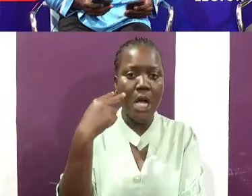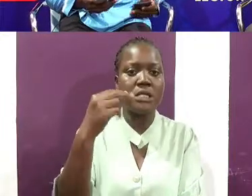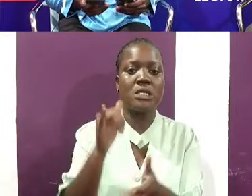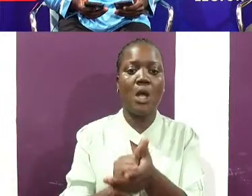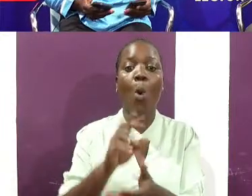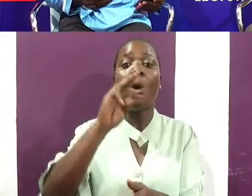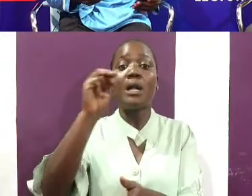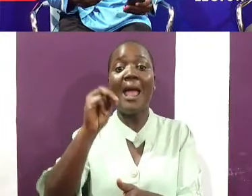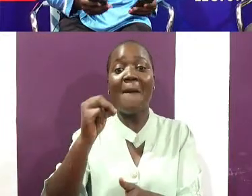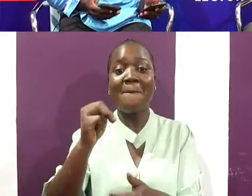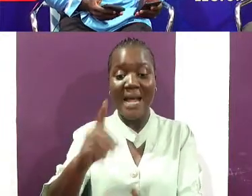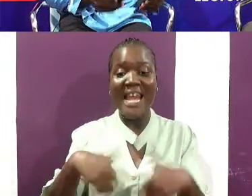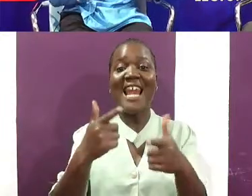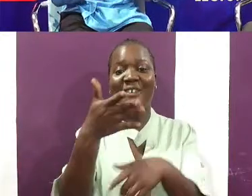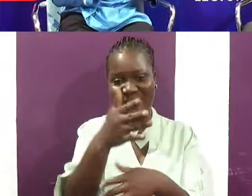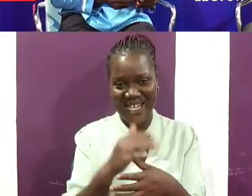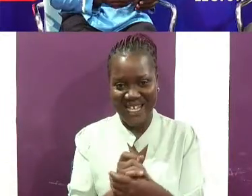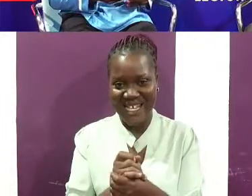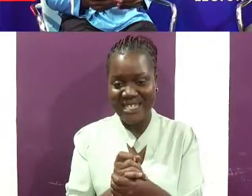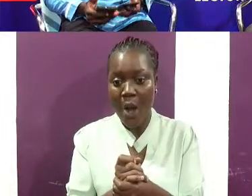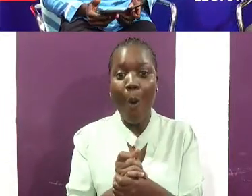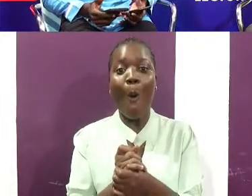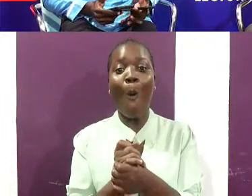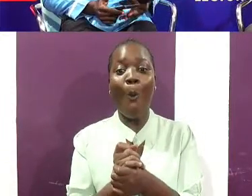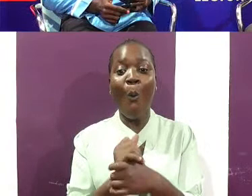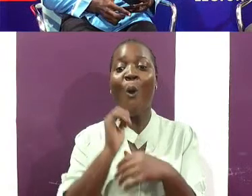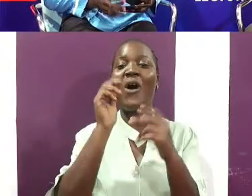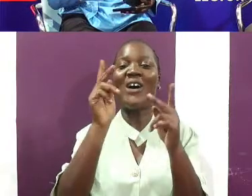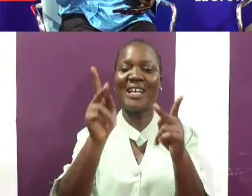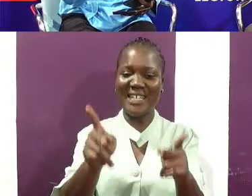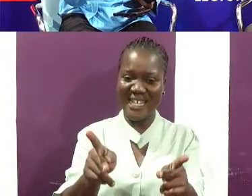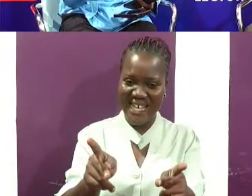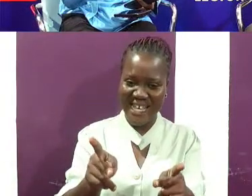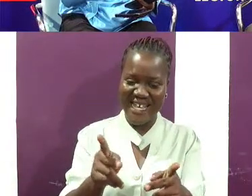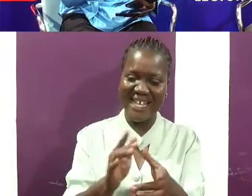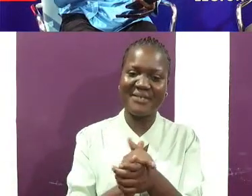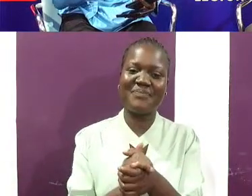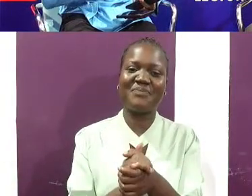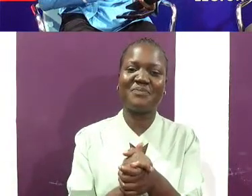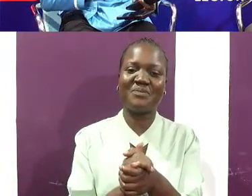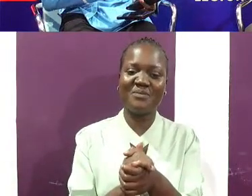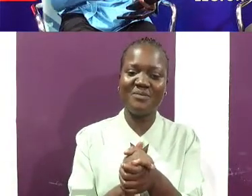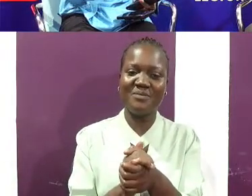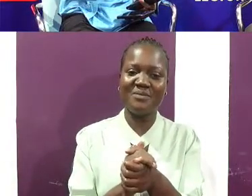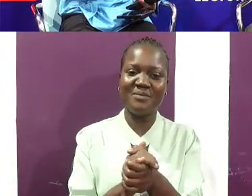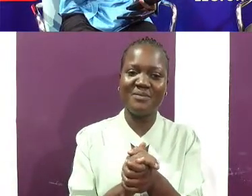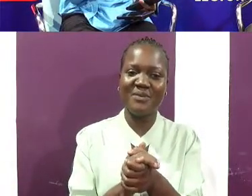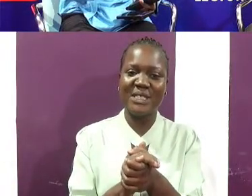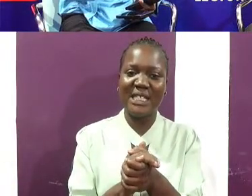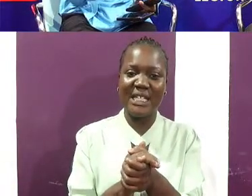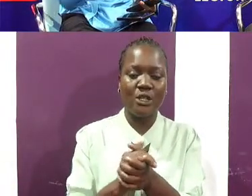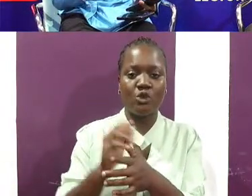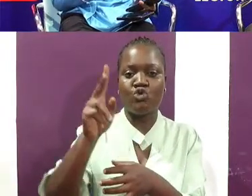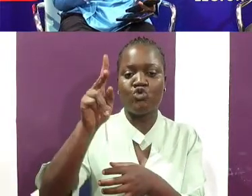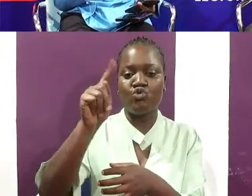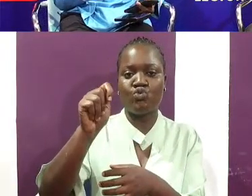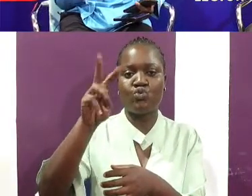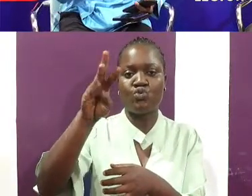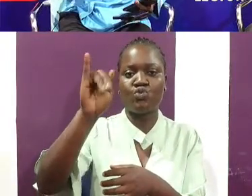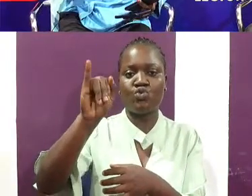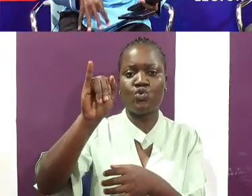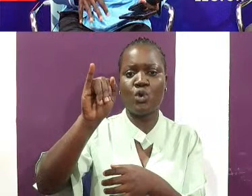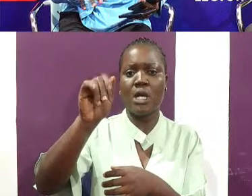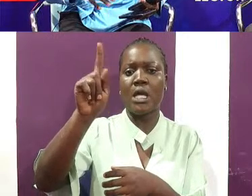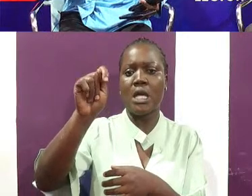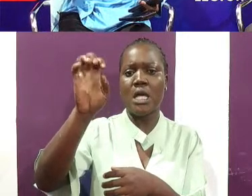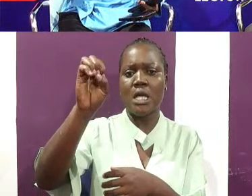epe Twitter okọ Twitter na search Chariot TV ya you only two platforms pen on Twitter e bear the name Chariot TV